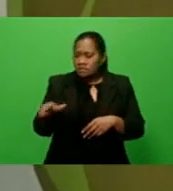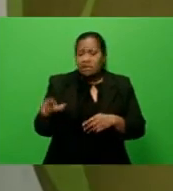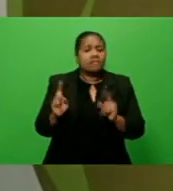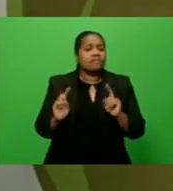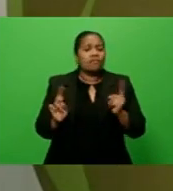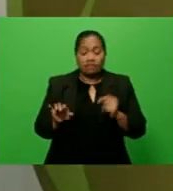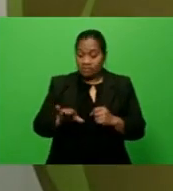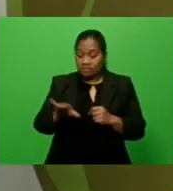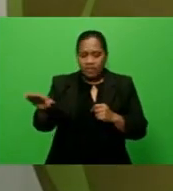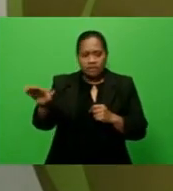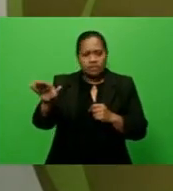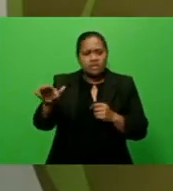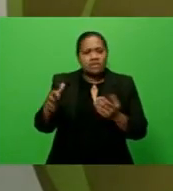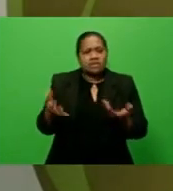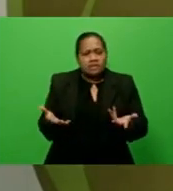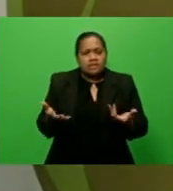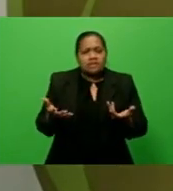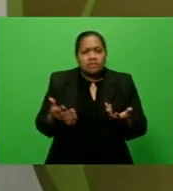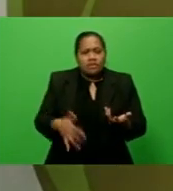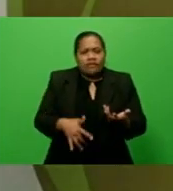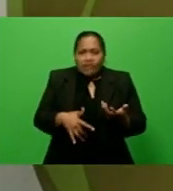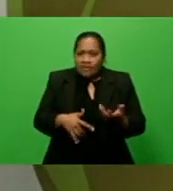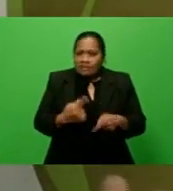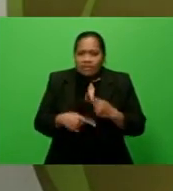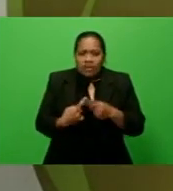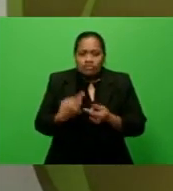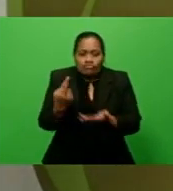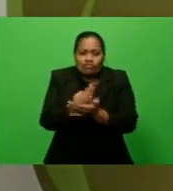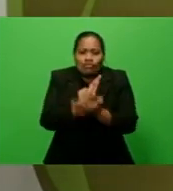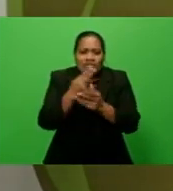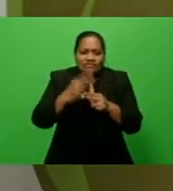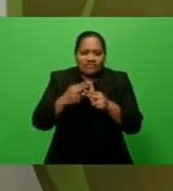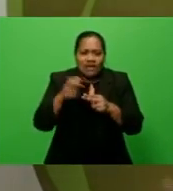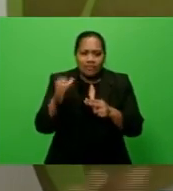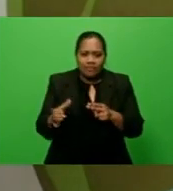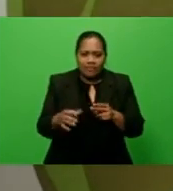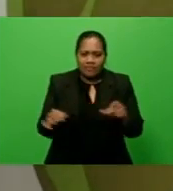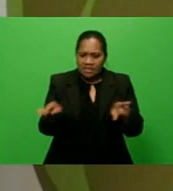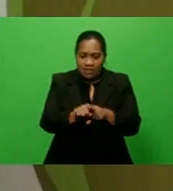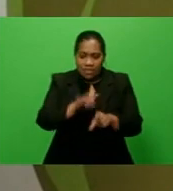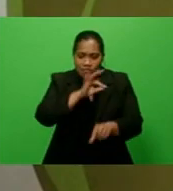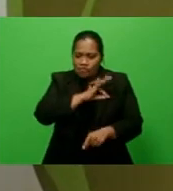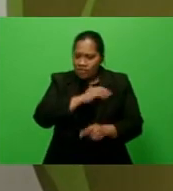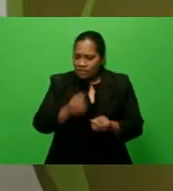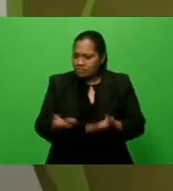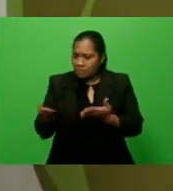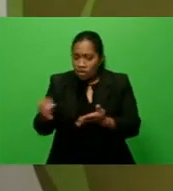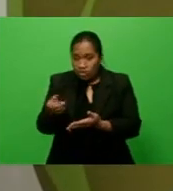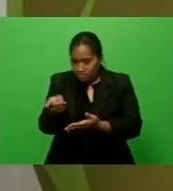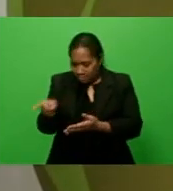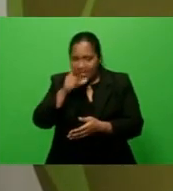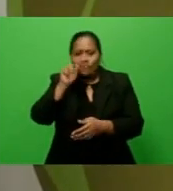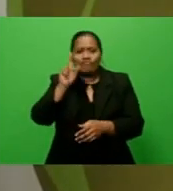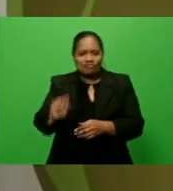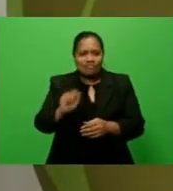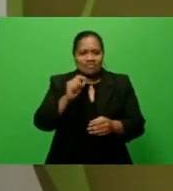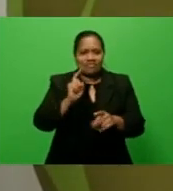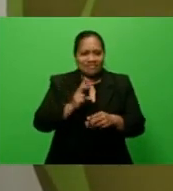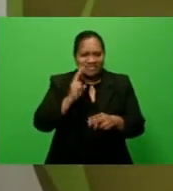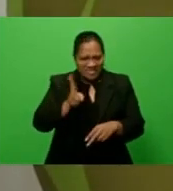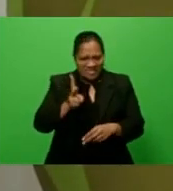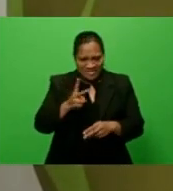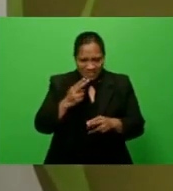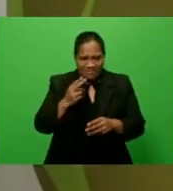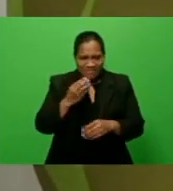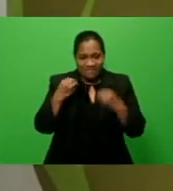the feel of rice farming and also profits in the end so that they can reinvest into rice farming. So the mechanism is working quite